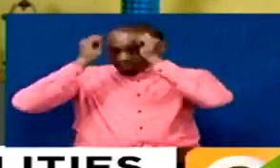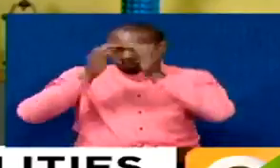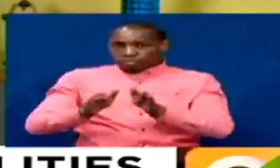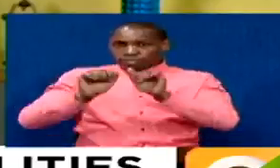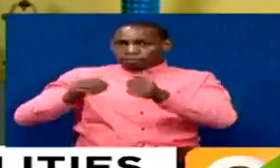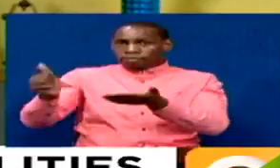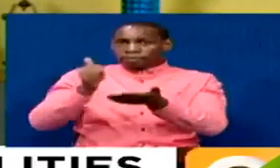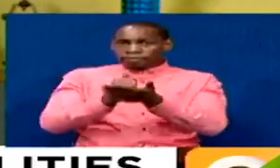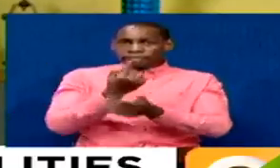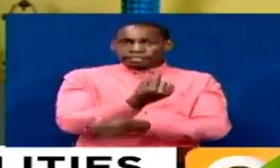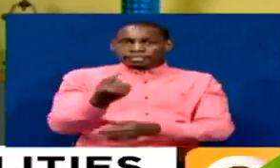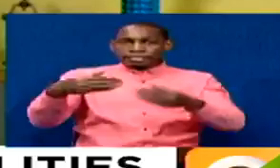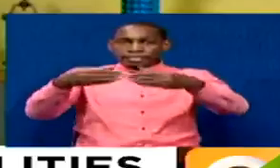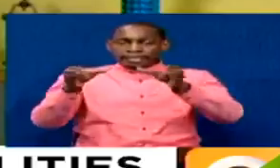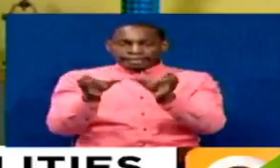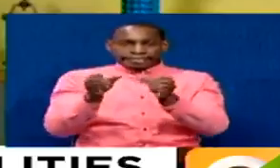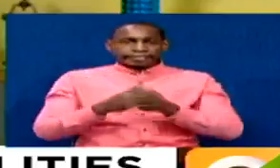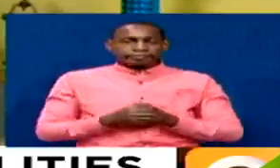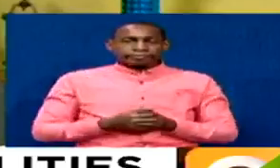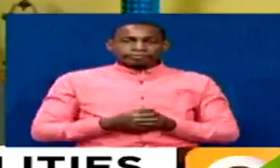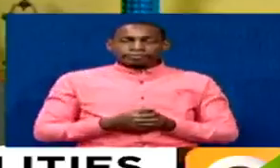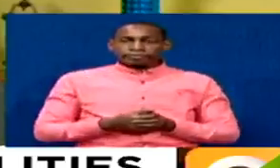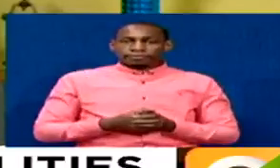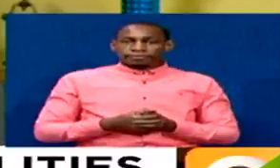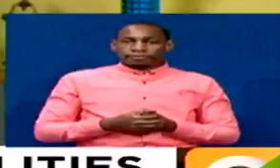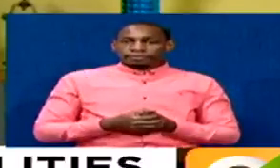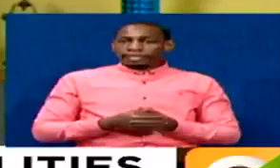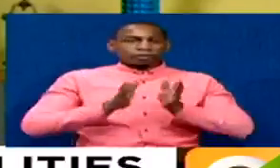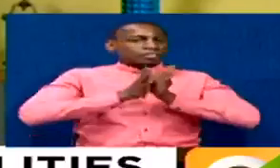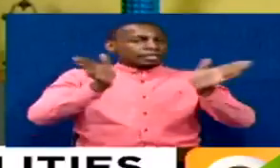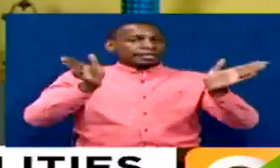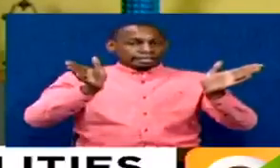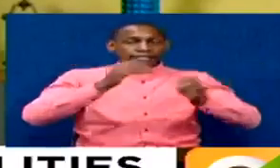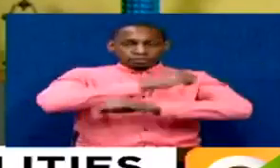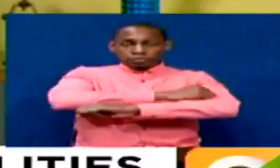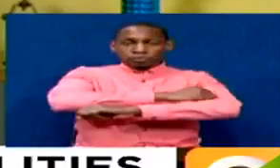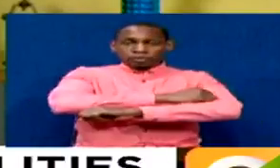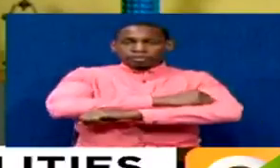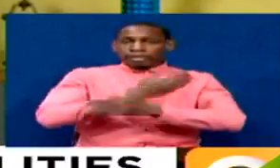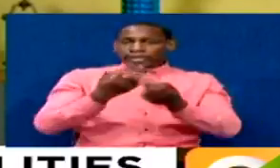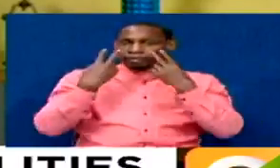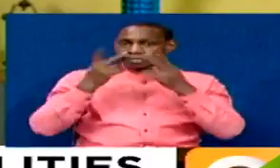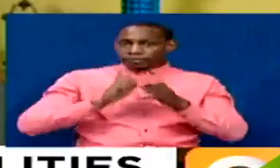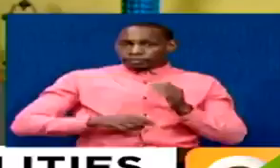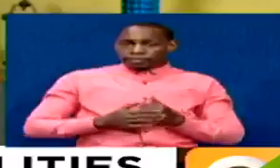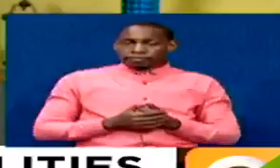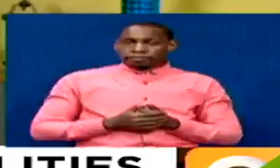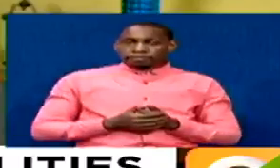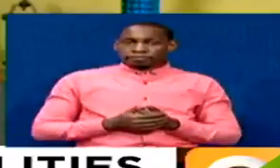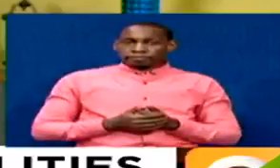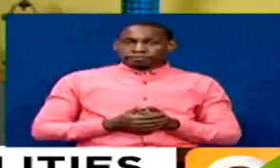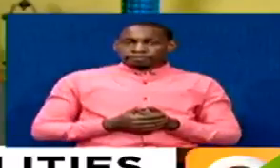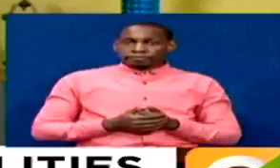can have per class and eventually overall as a school. So you realize that